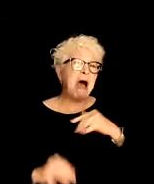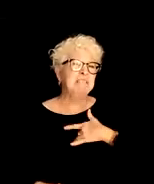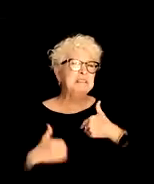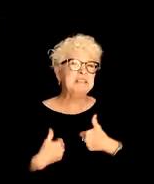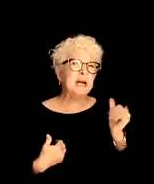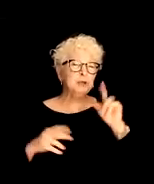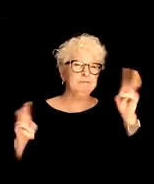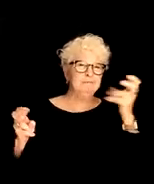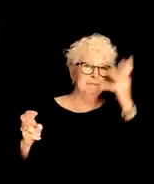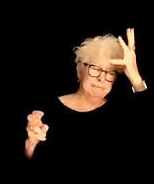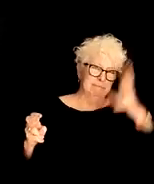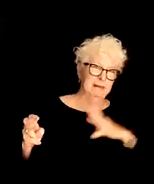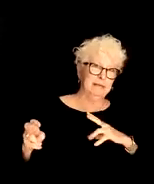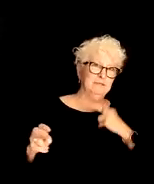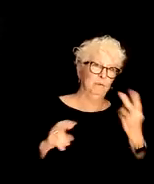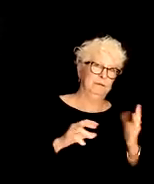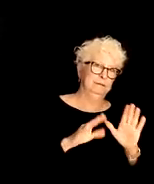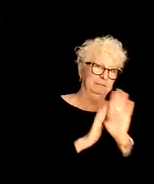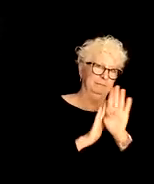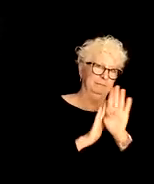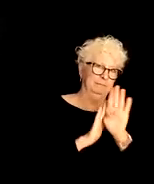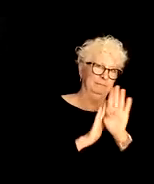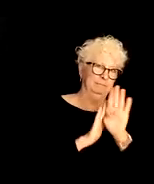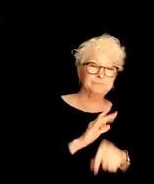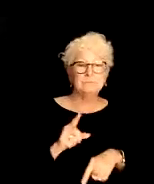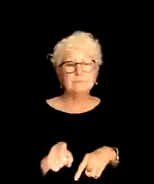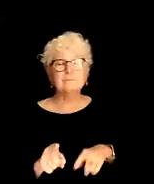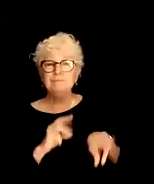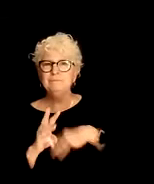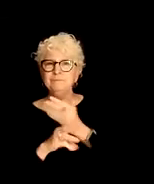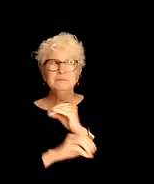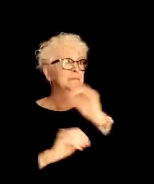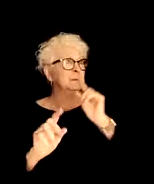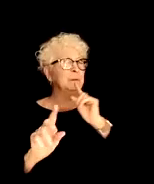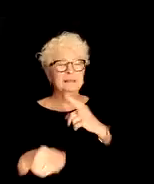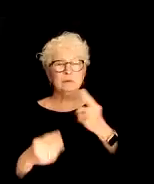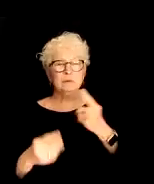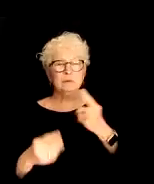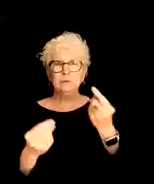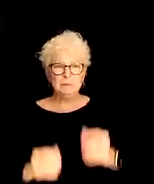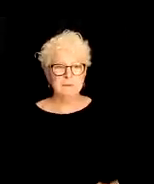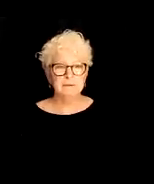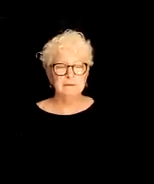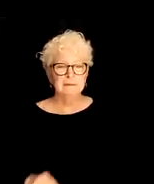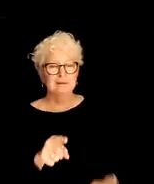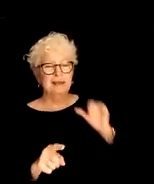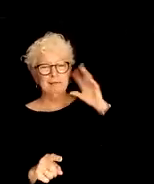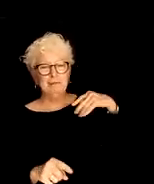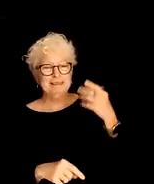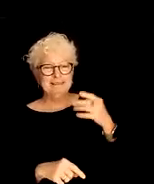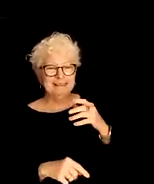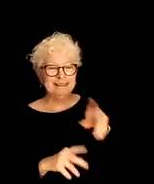When medicine has no answers for you, where do you turn? Oh my God. It's like the craziest high school science experiment you've